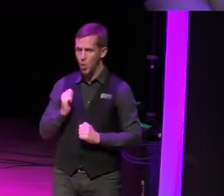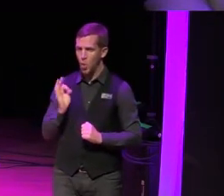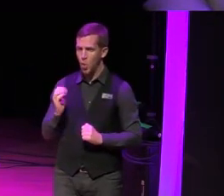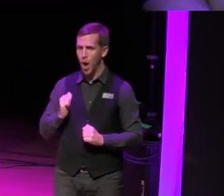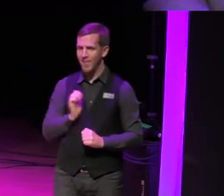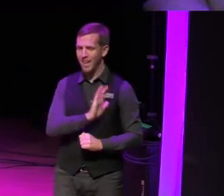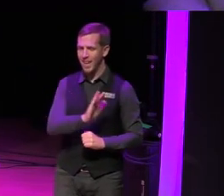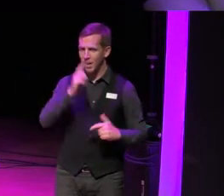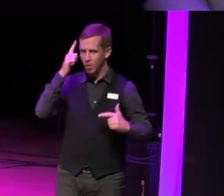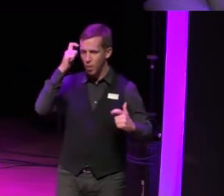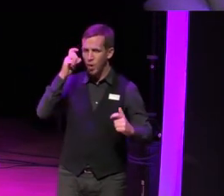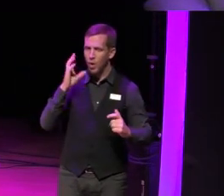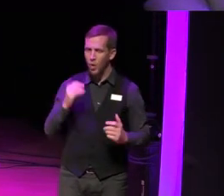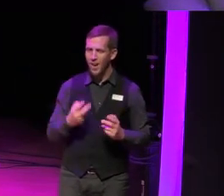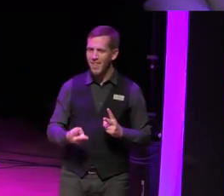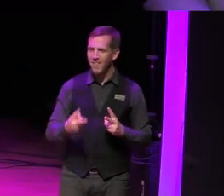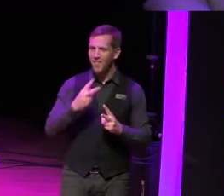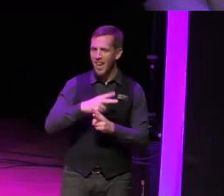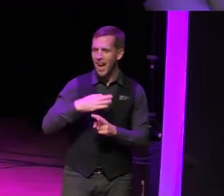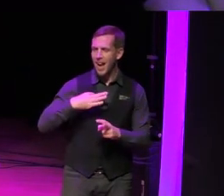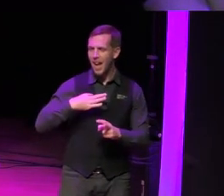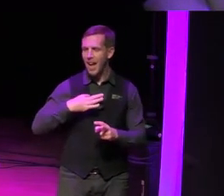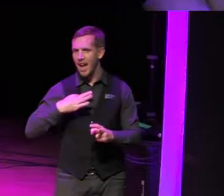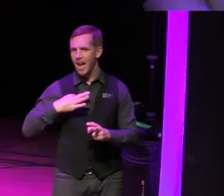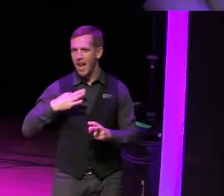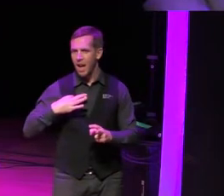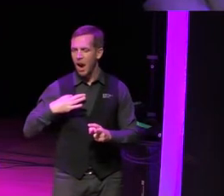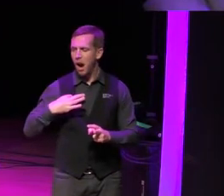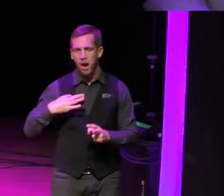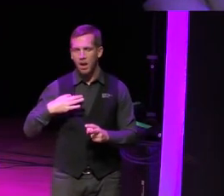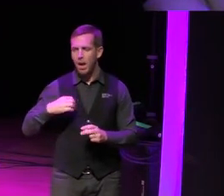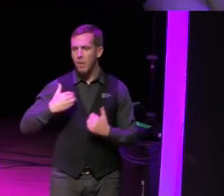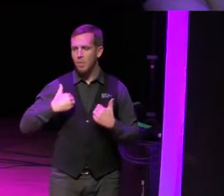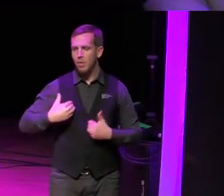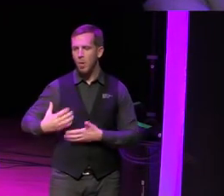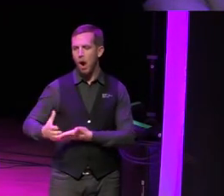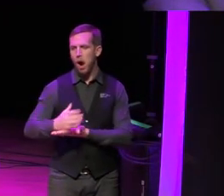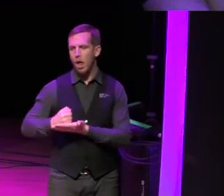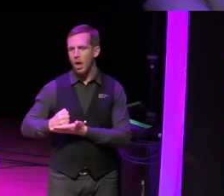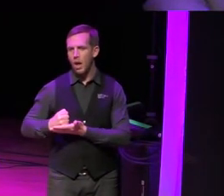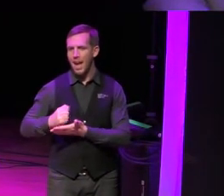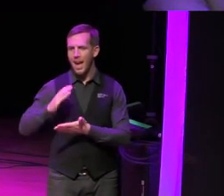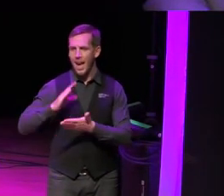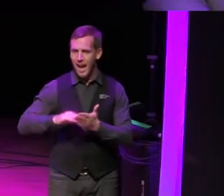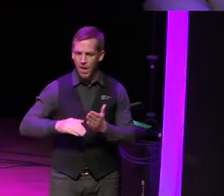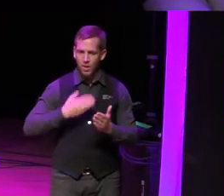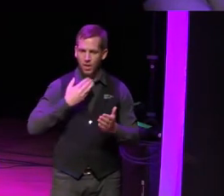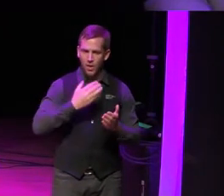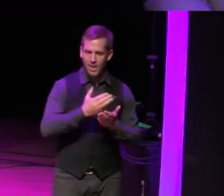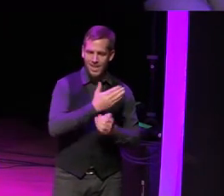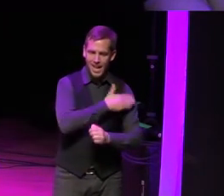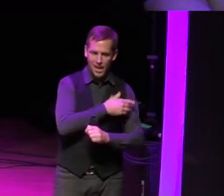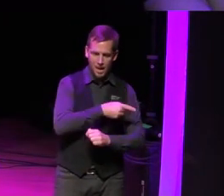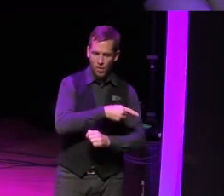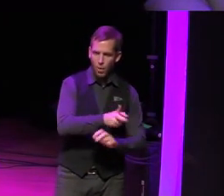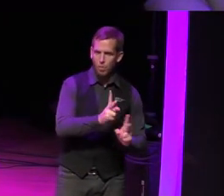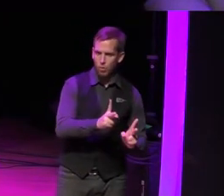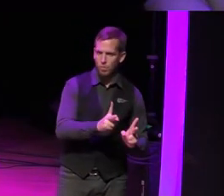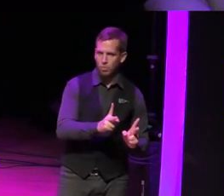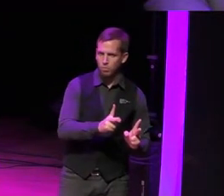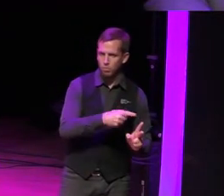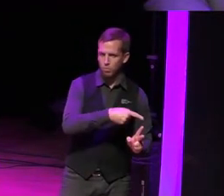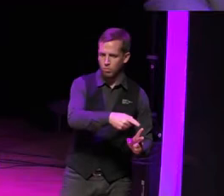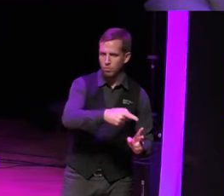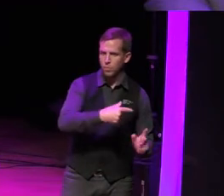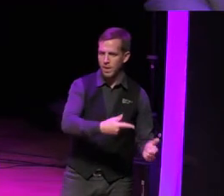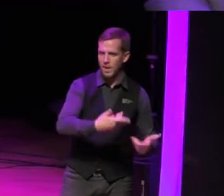a higher temptation to favor yourself and or to favor those who are close to you. And it is true, I